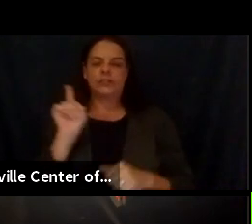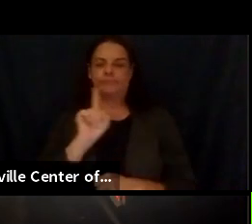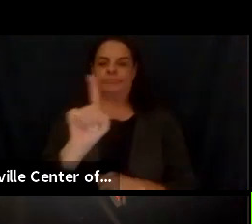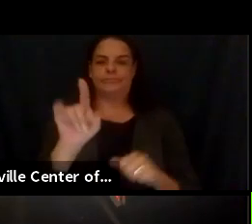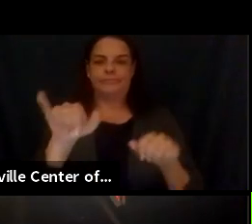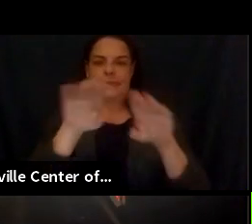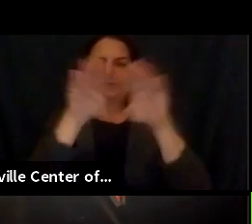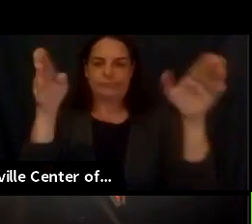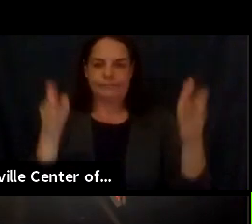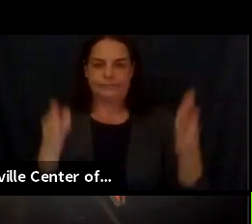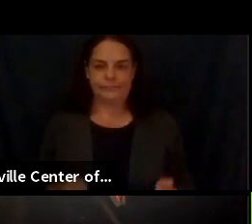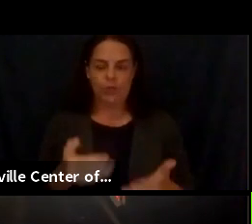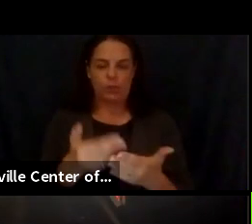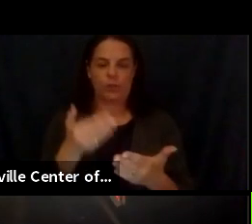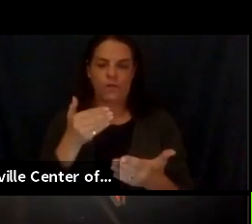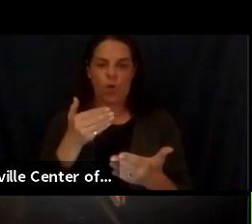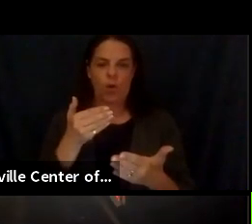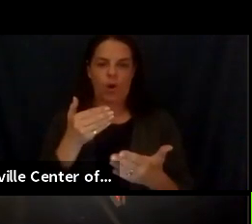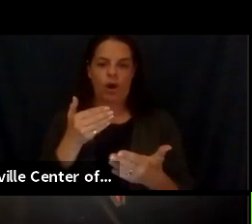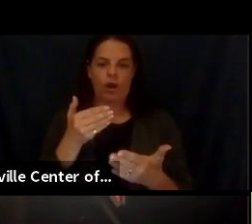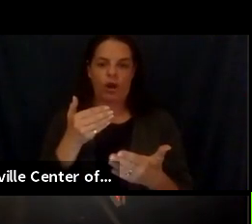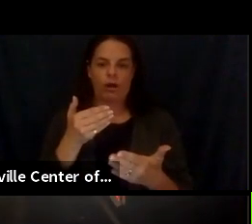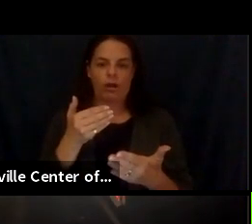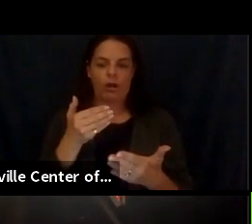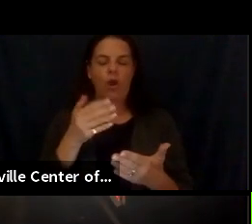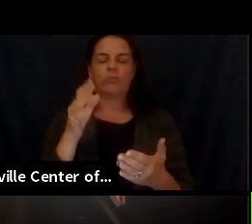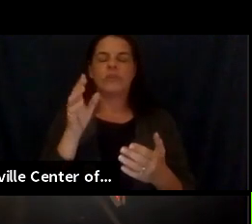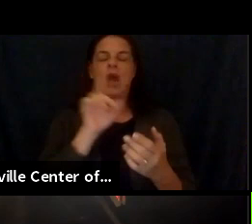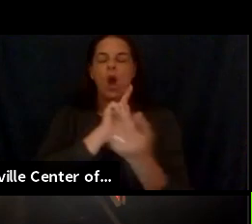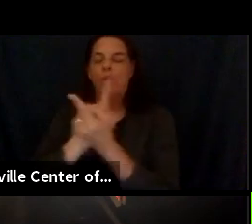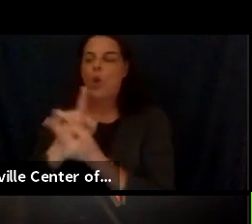dais before the meeting and ask to be added to the list.